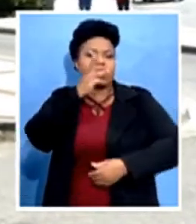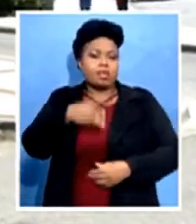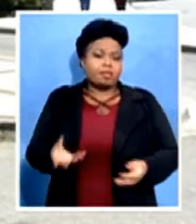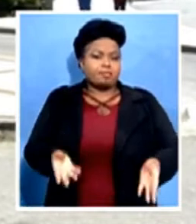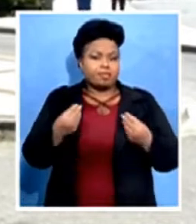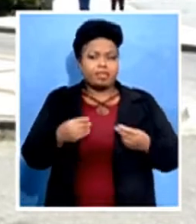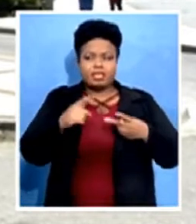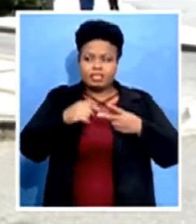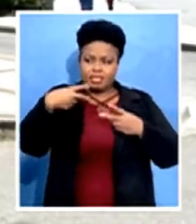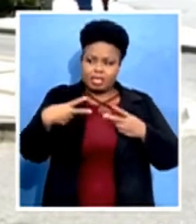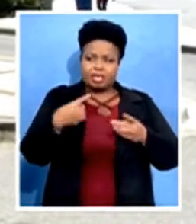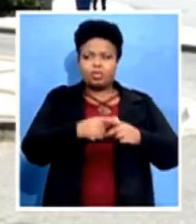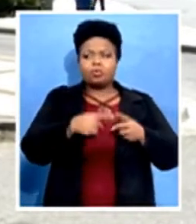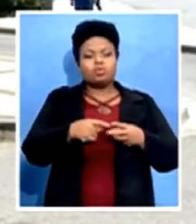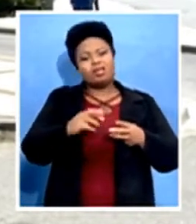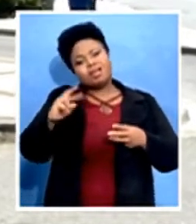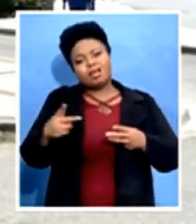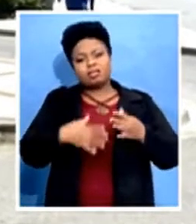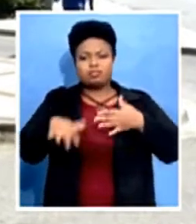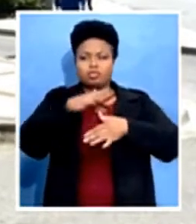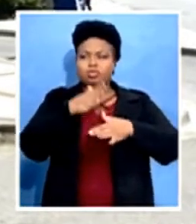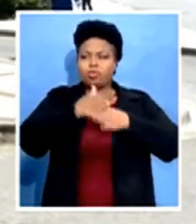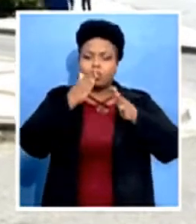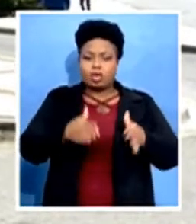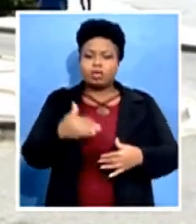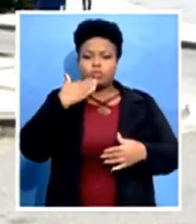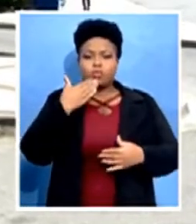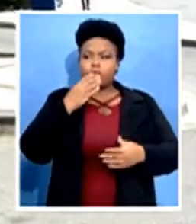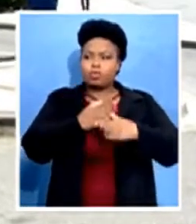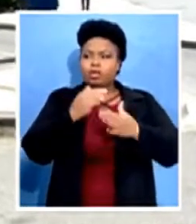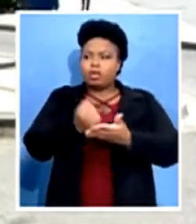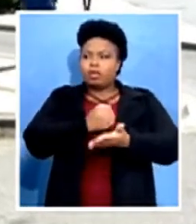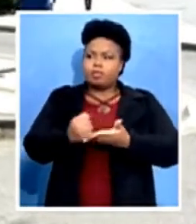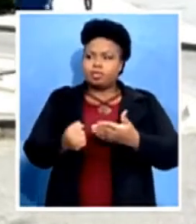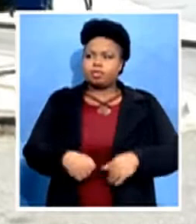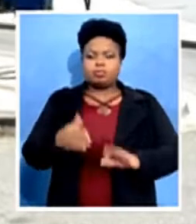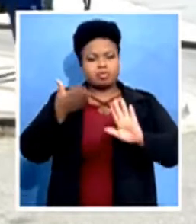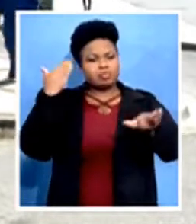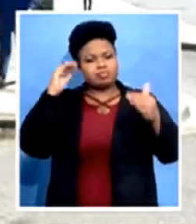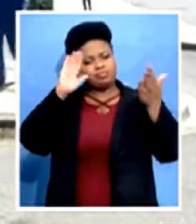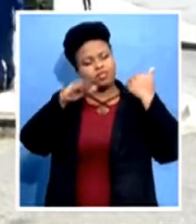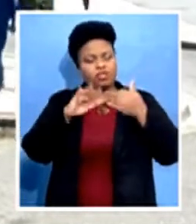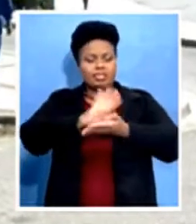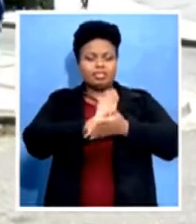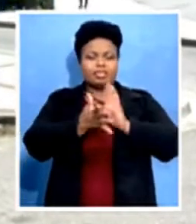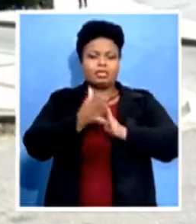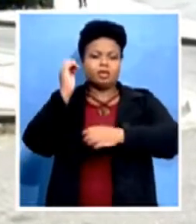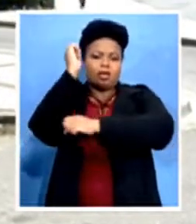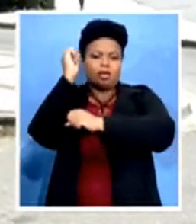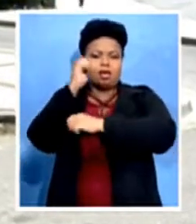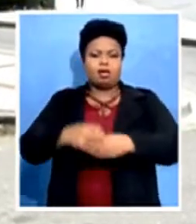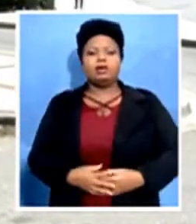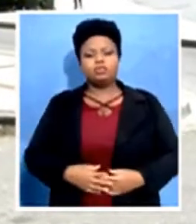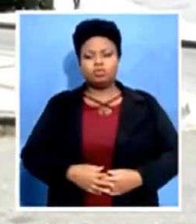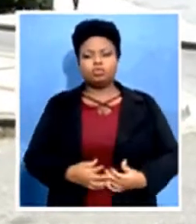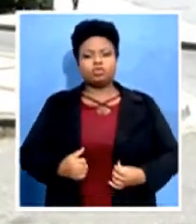people working at post offices, traffic officials, also people working at SASA offices. Then to go back to your question, Desiree, in terms of how do people on the